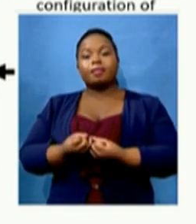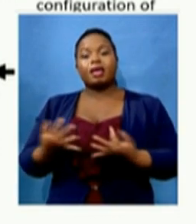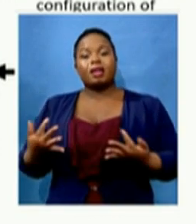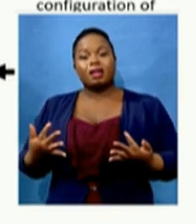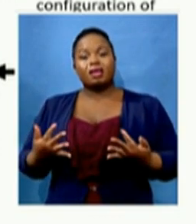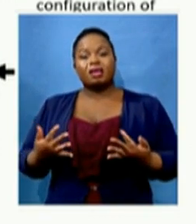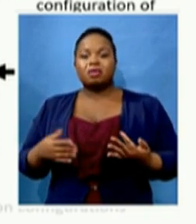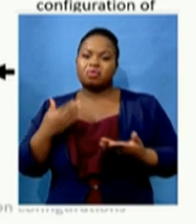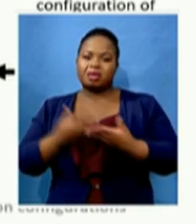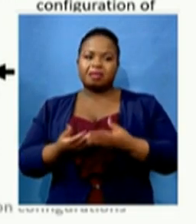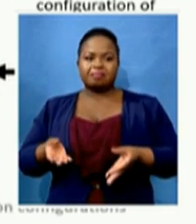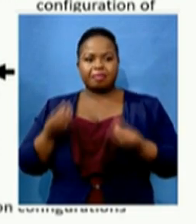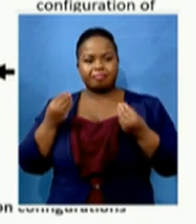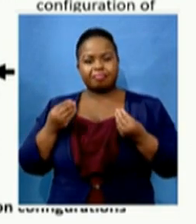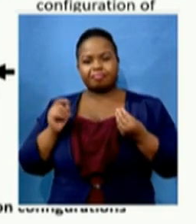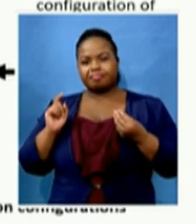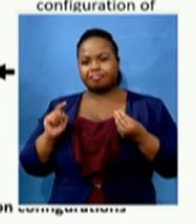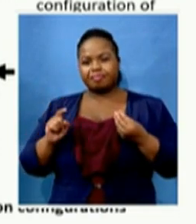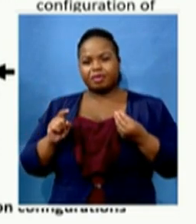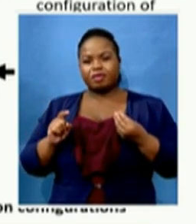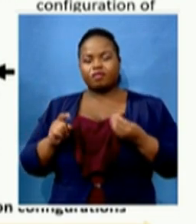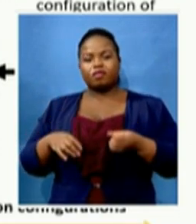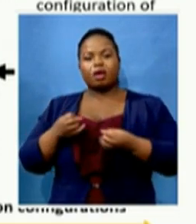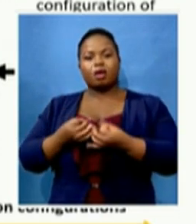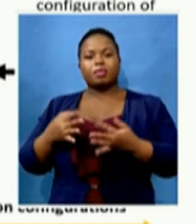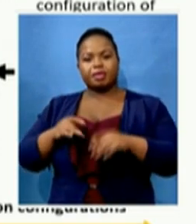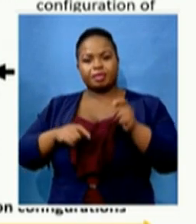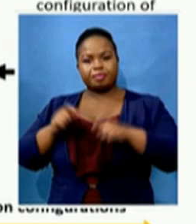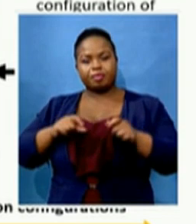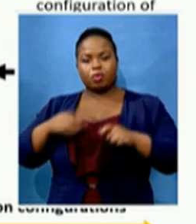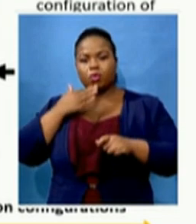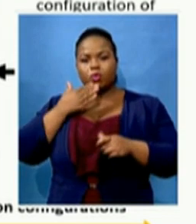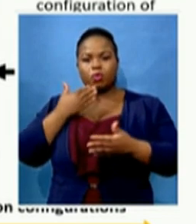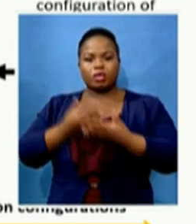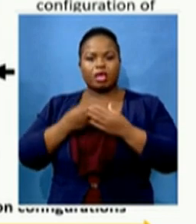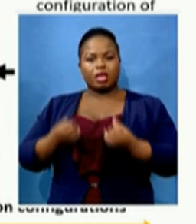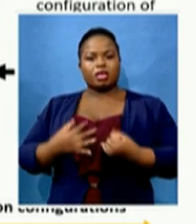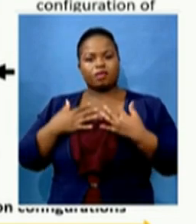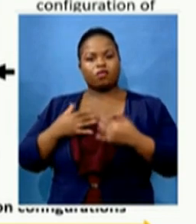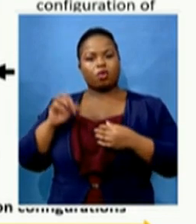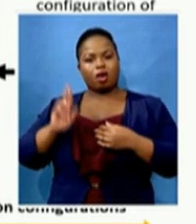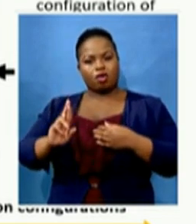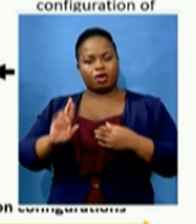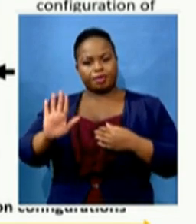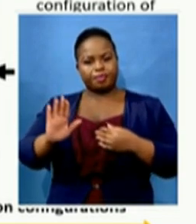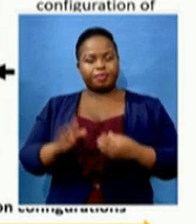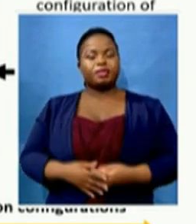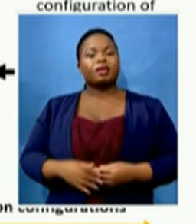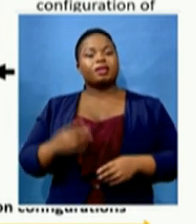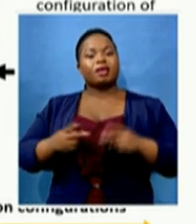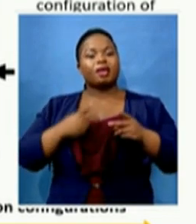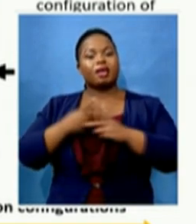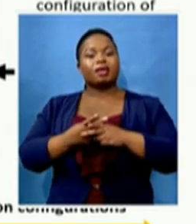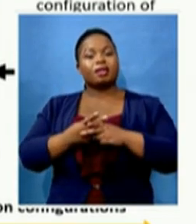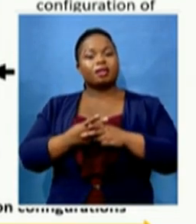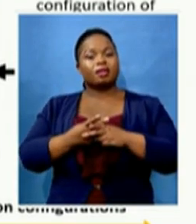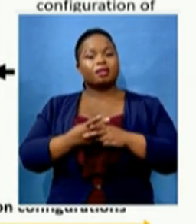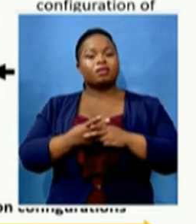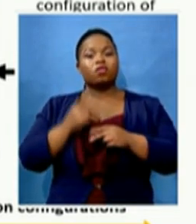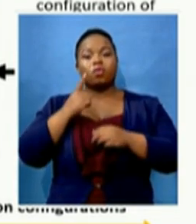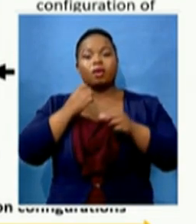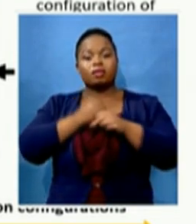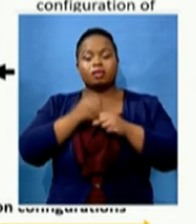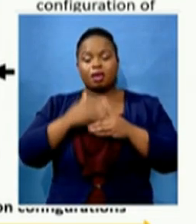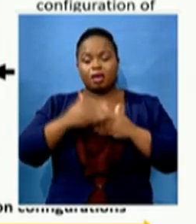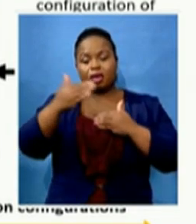reproduction rate. And then in building the scenarios over the entire year, you would look at which packages in